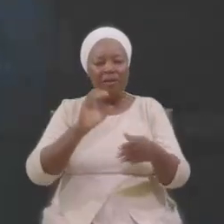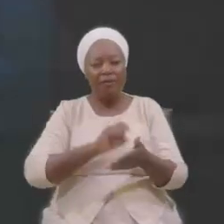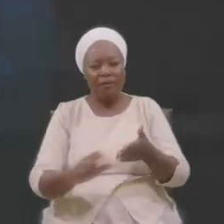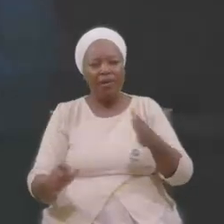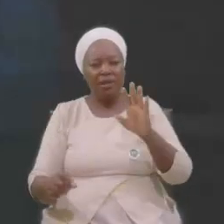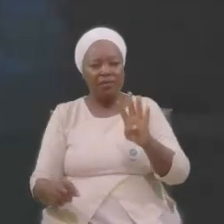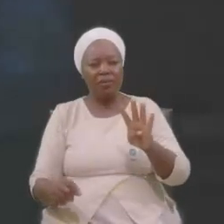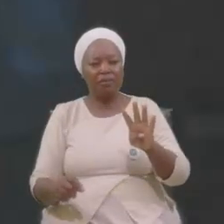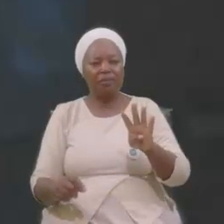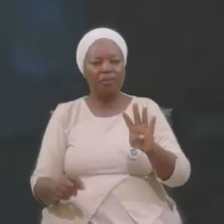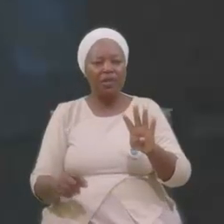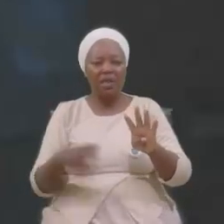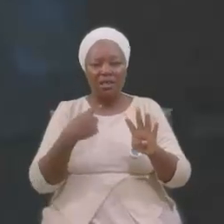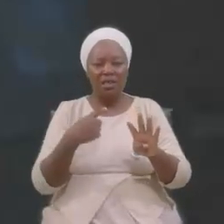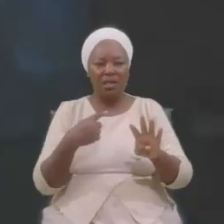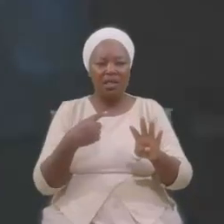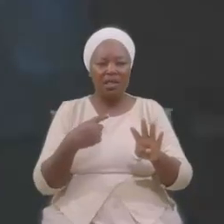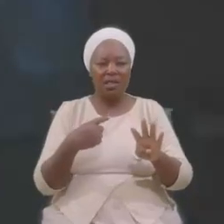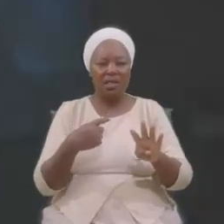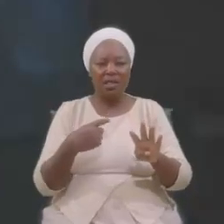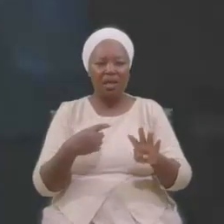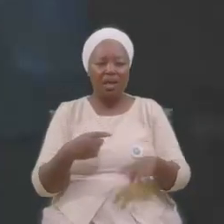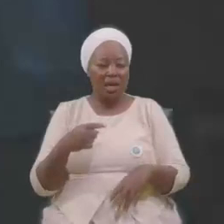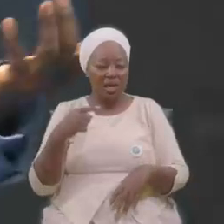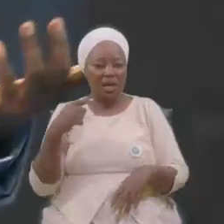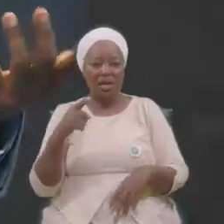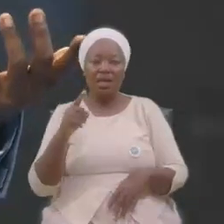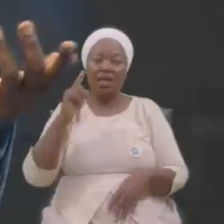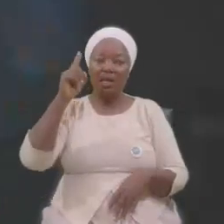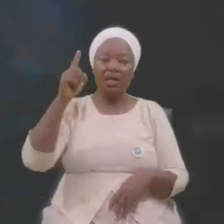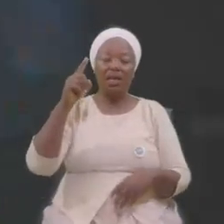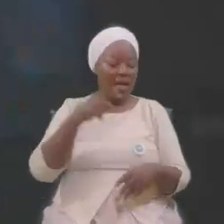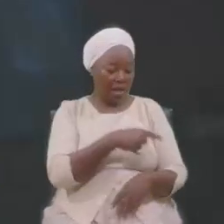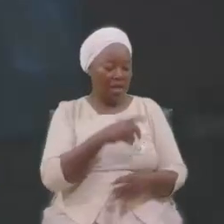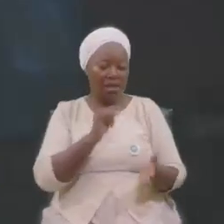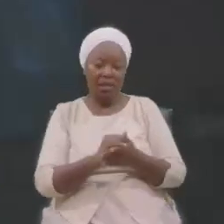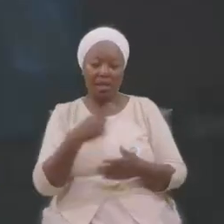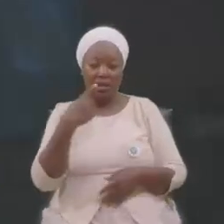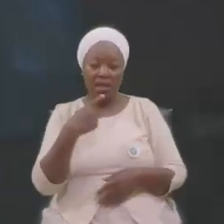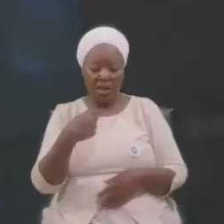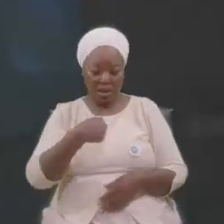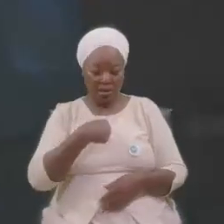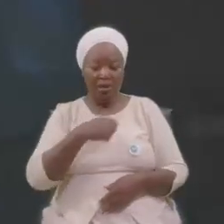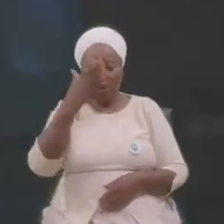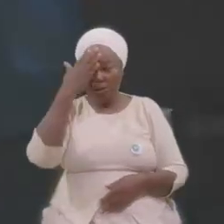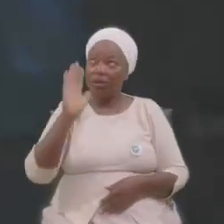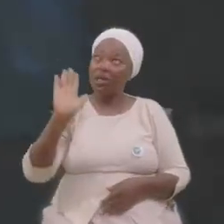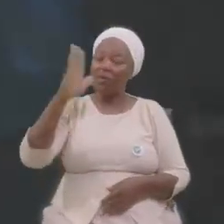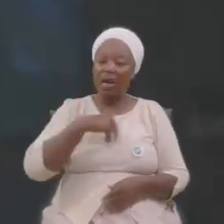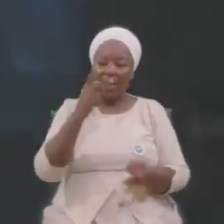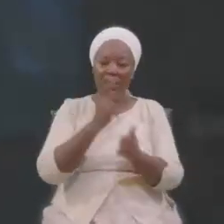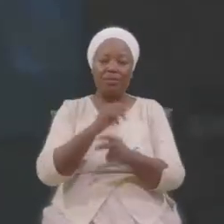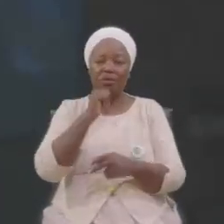it says, he that says, I know him, and keepeth not